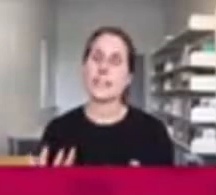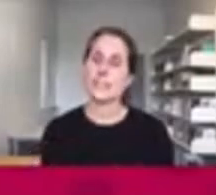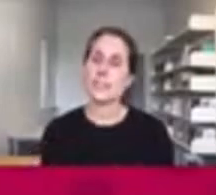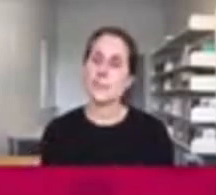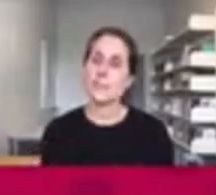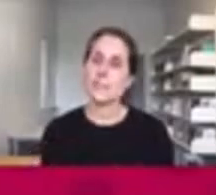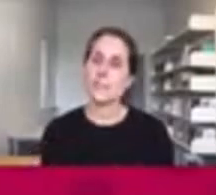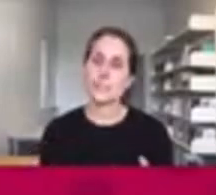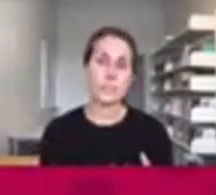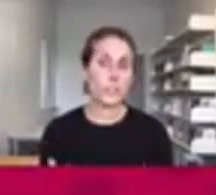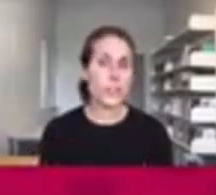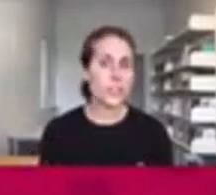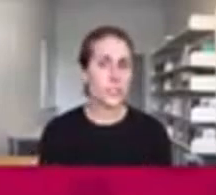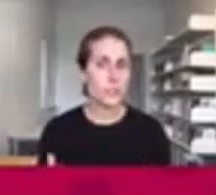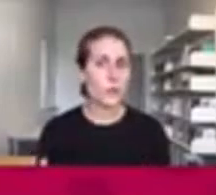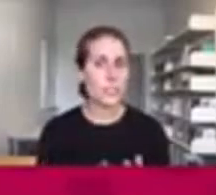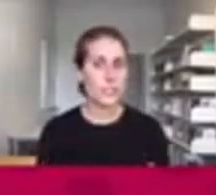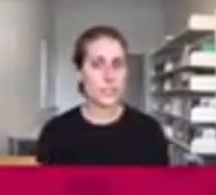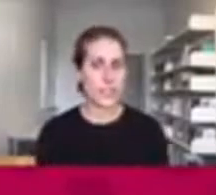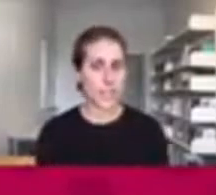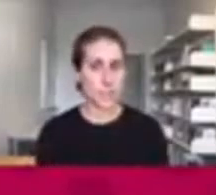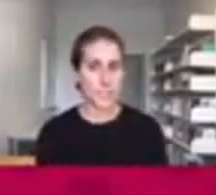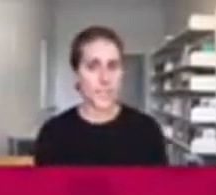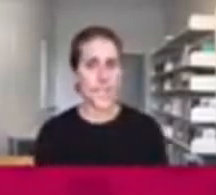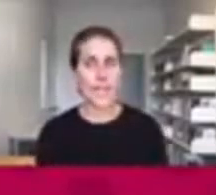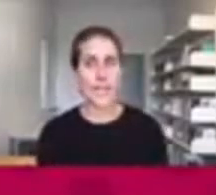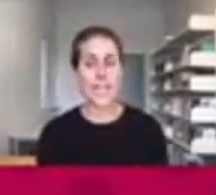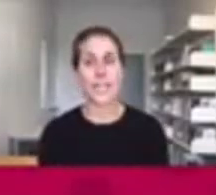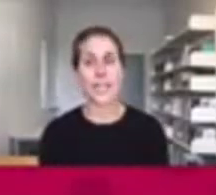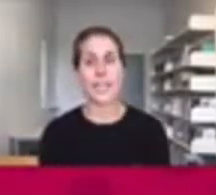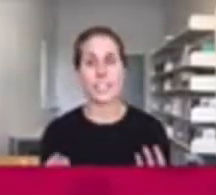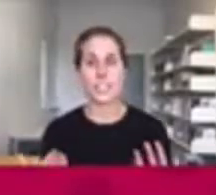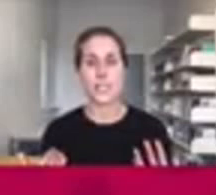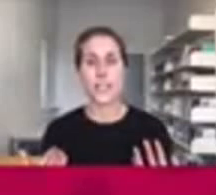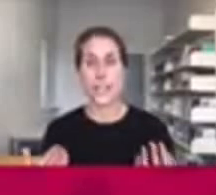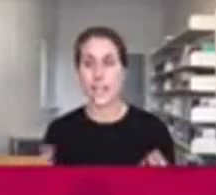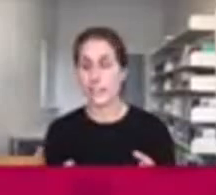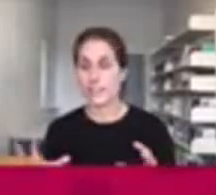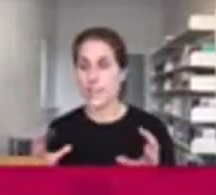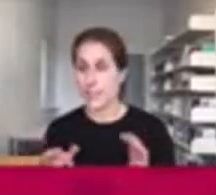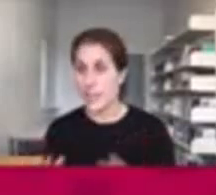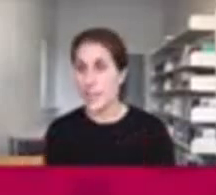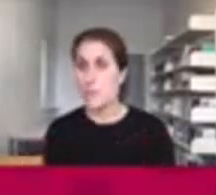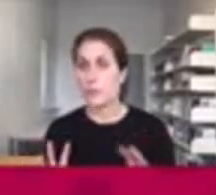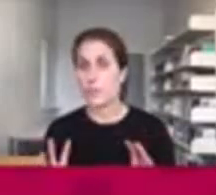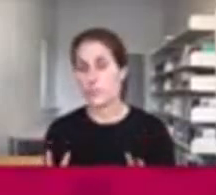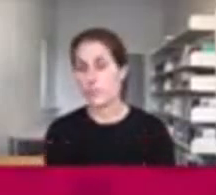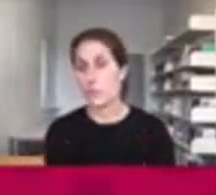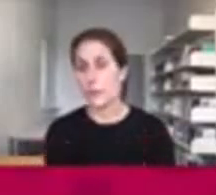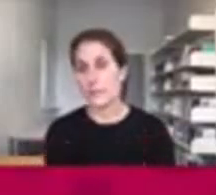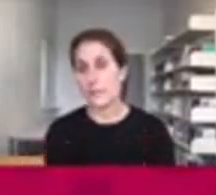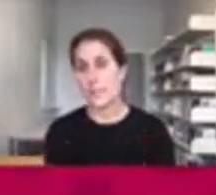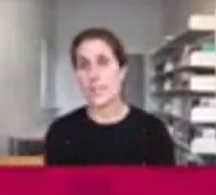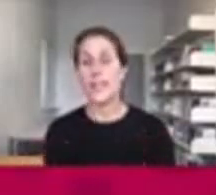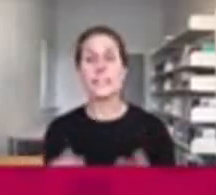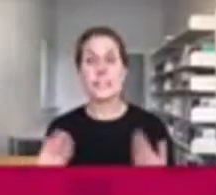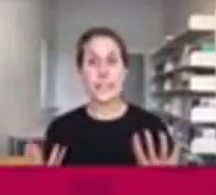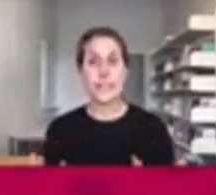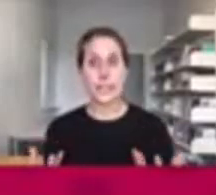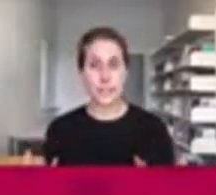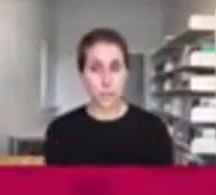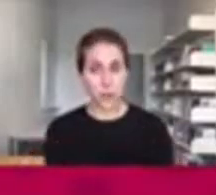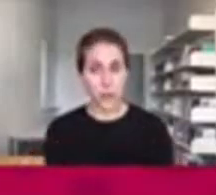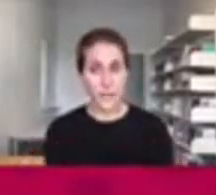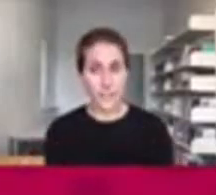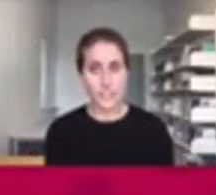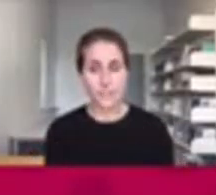And that in some instances, students who weren't necessarily particularly engaged in an in-person school-based setting,